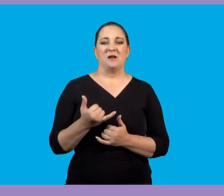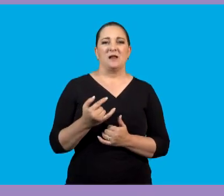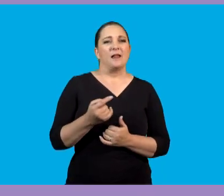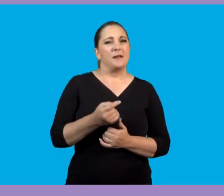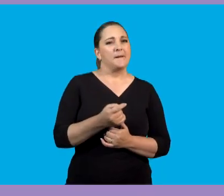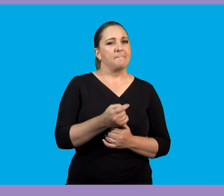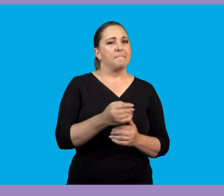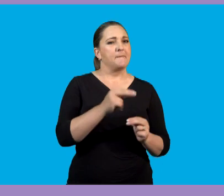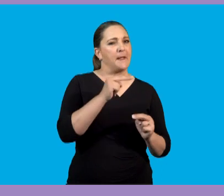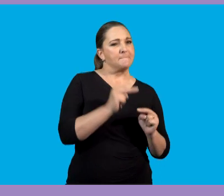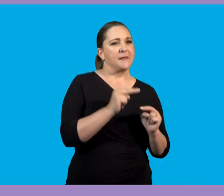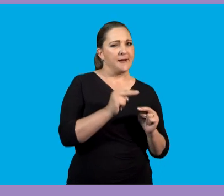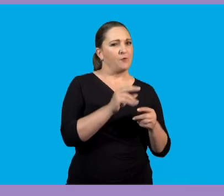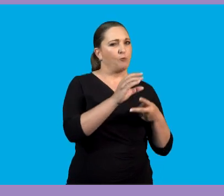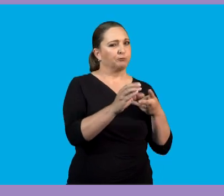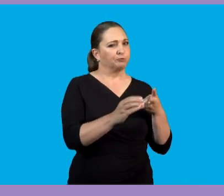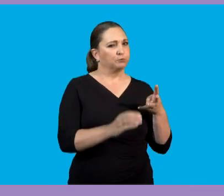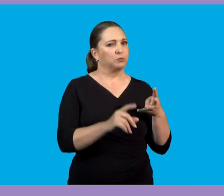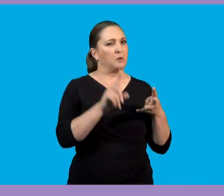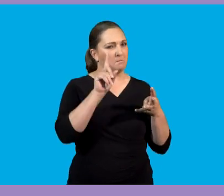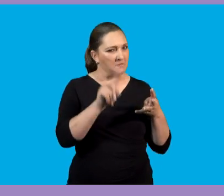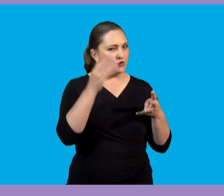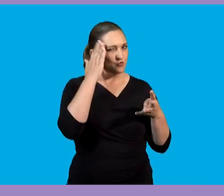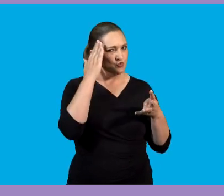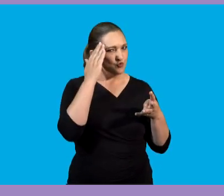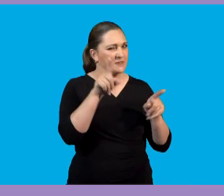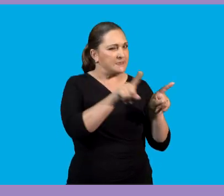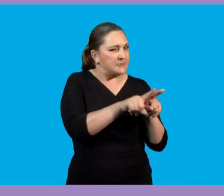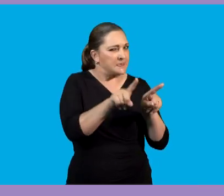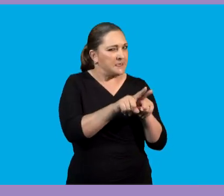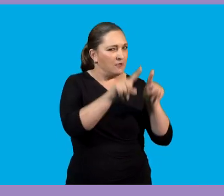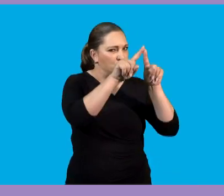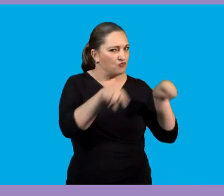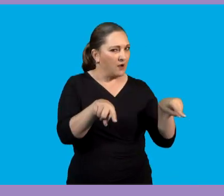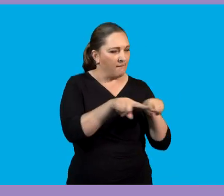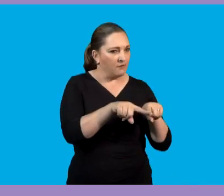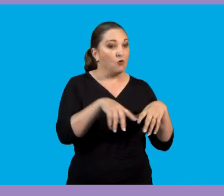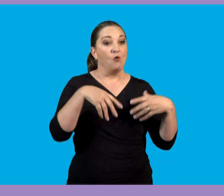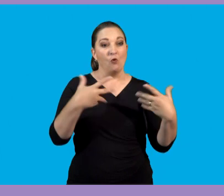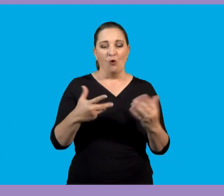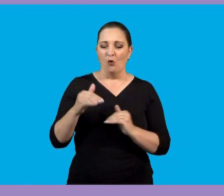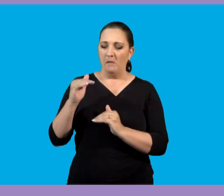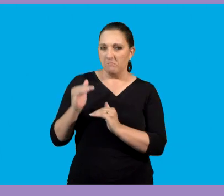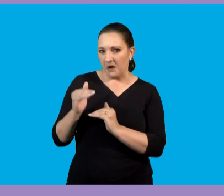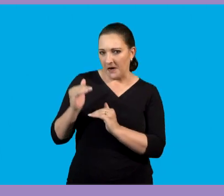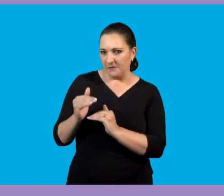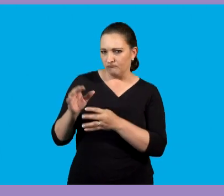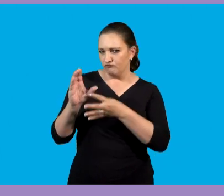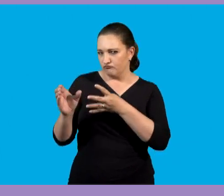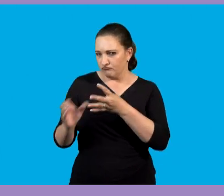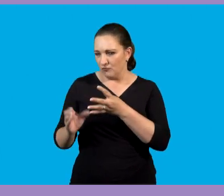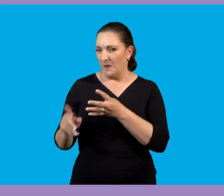for two triangles to be congruent and the minimum conditions for two triangles to